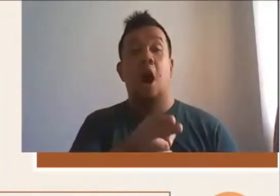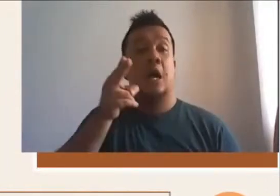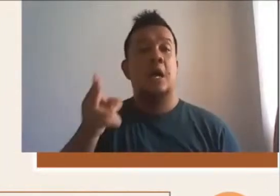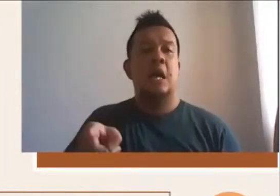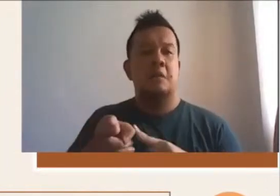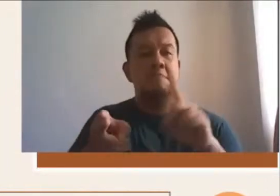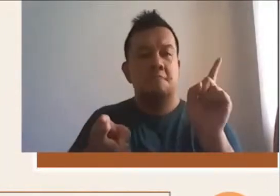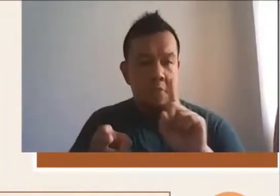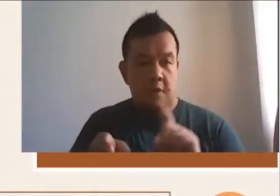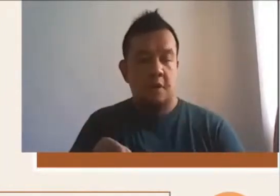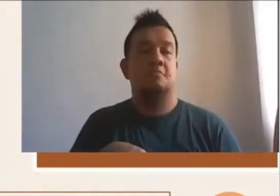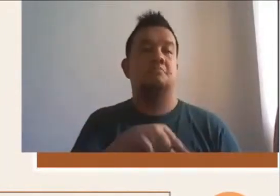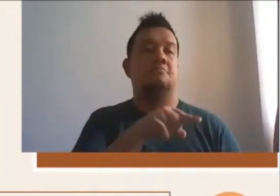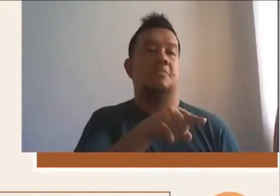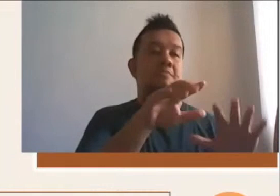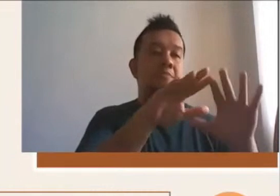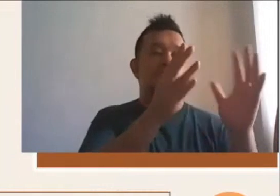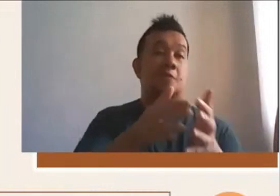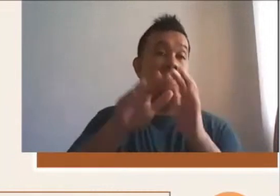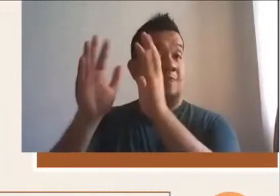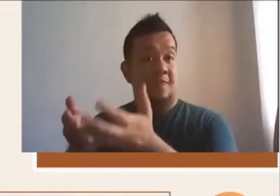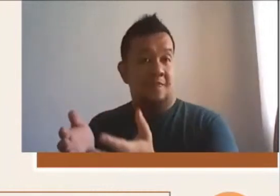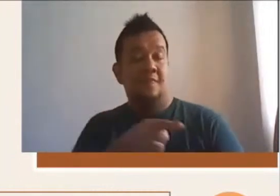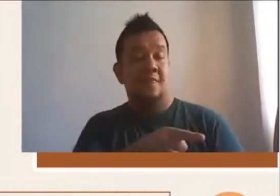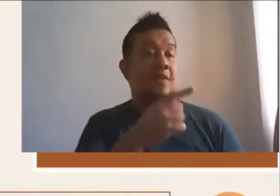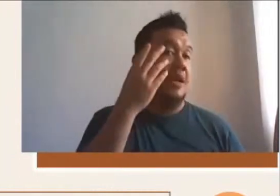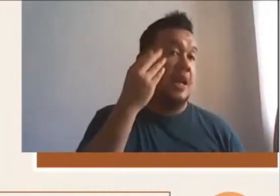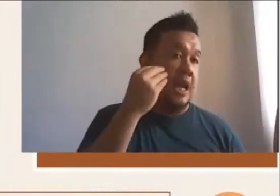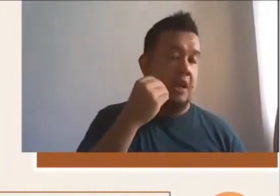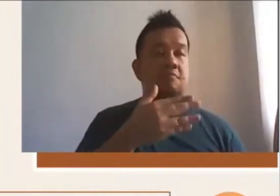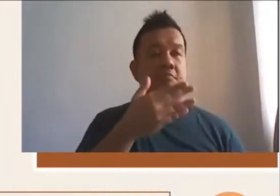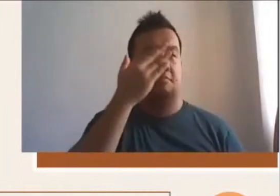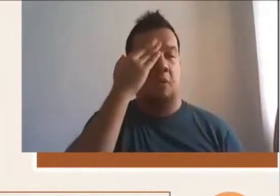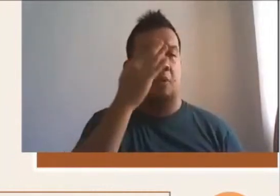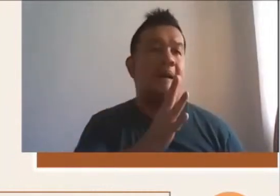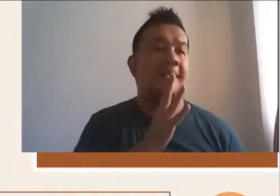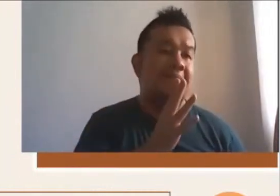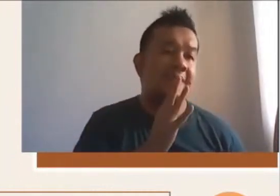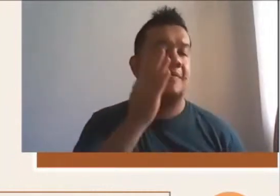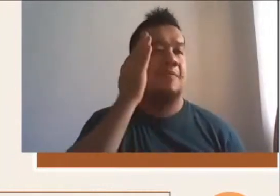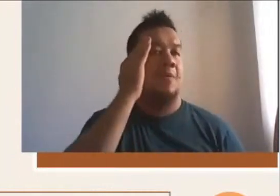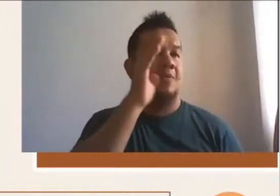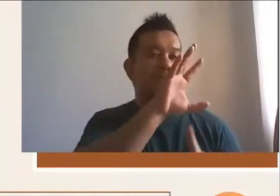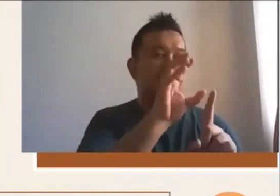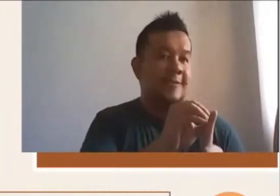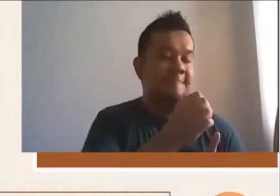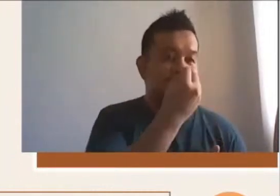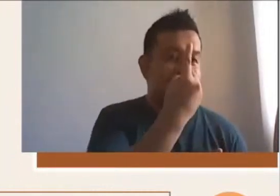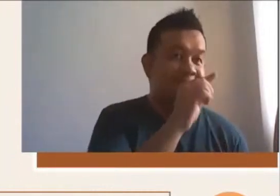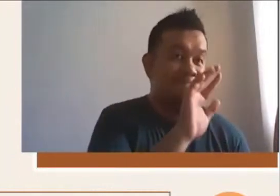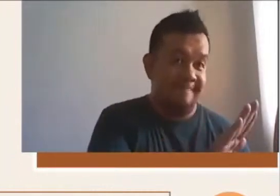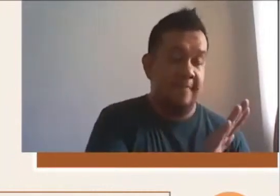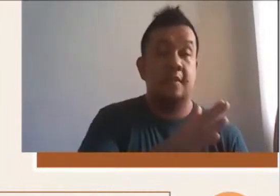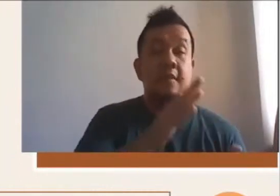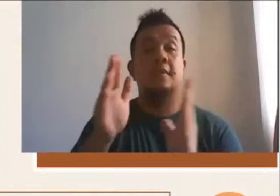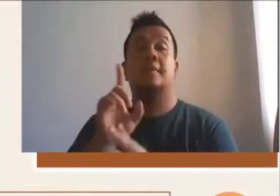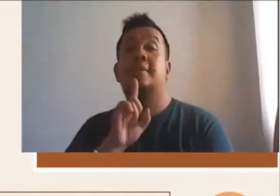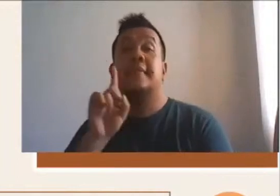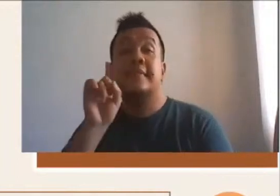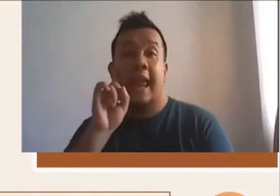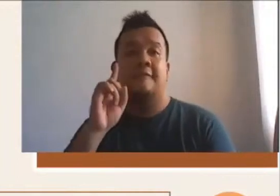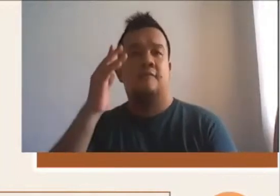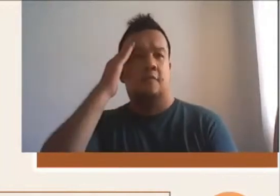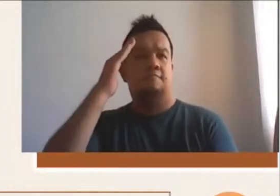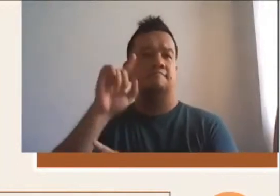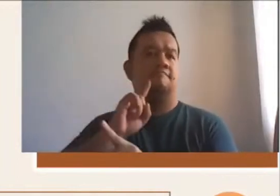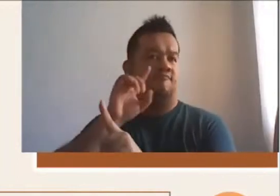people live in the hearing world as well as the deaf world. They also know sign language. They also know the culture.